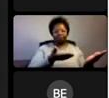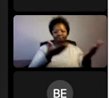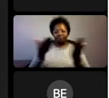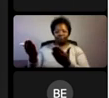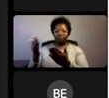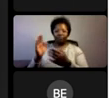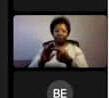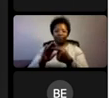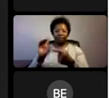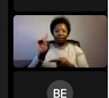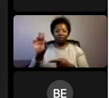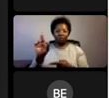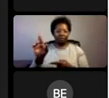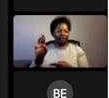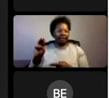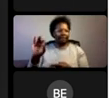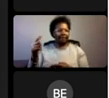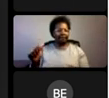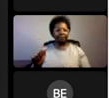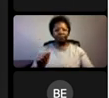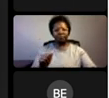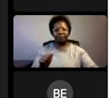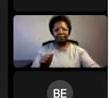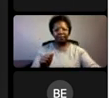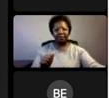at this time.